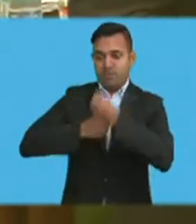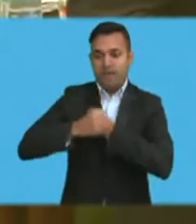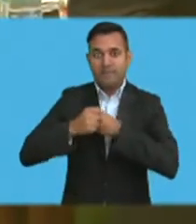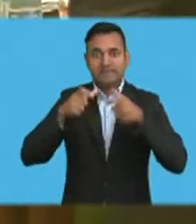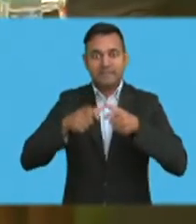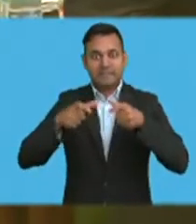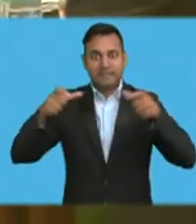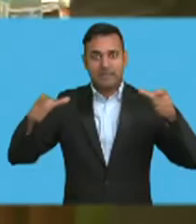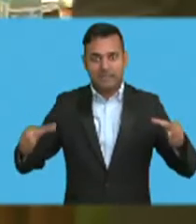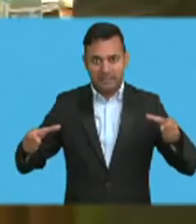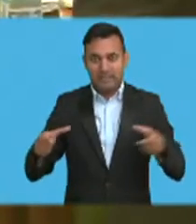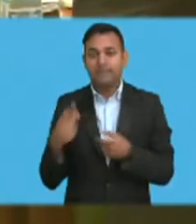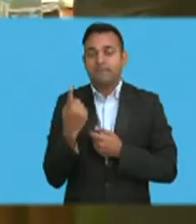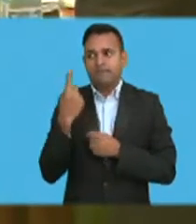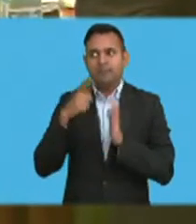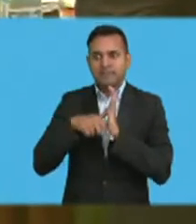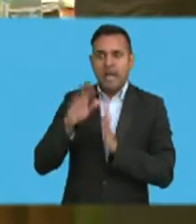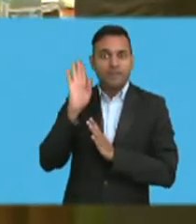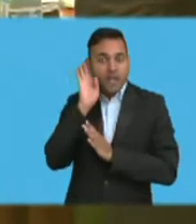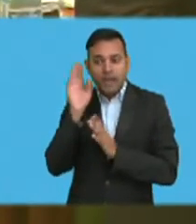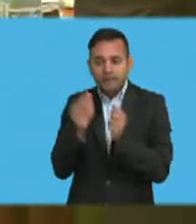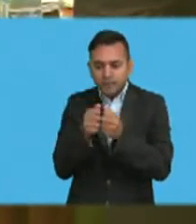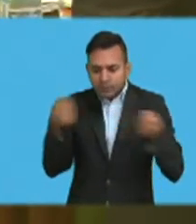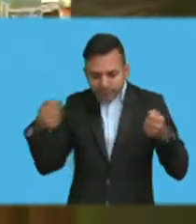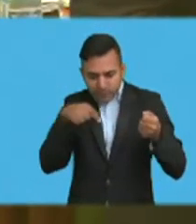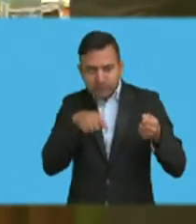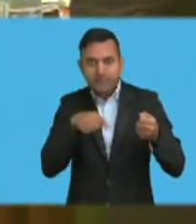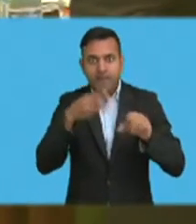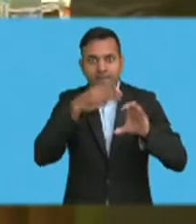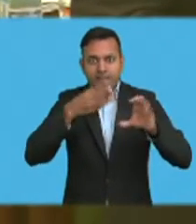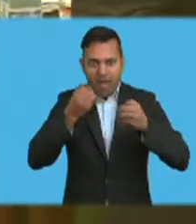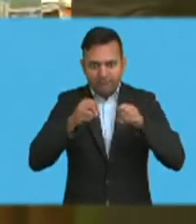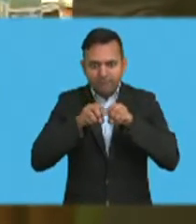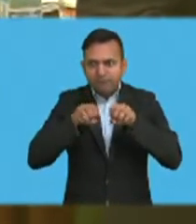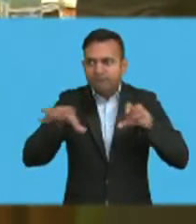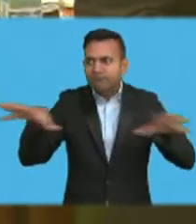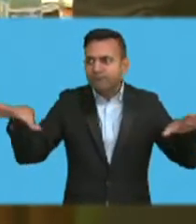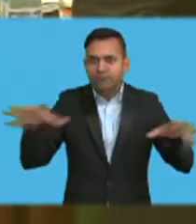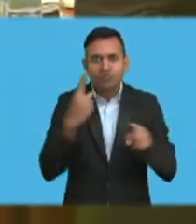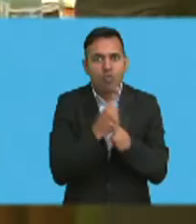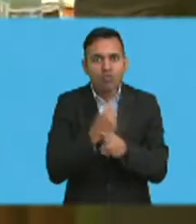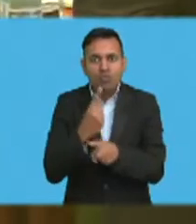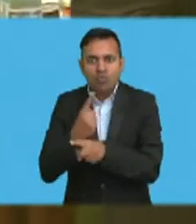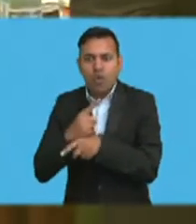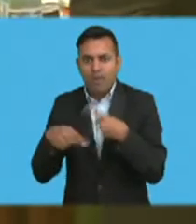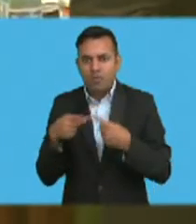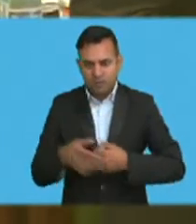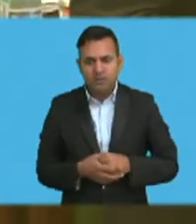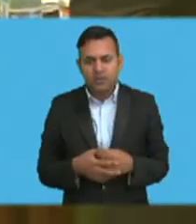in media about the issues, problem there, faced there by the town boundary. Therefore, they were